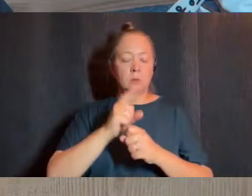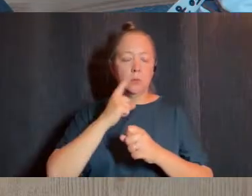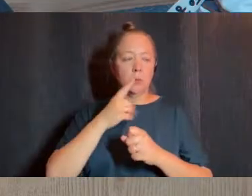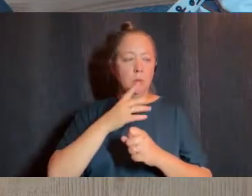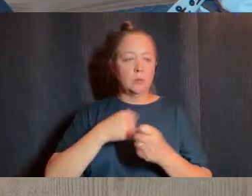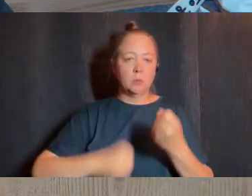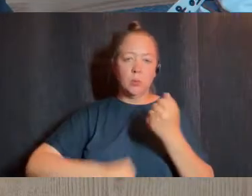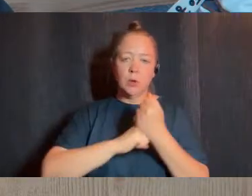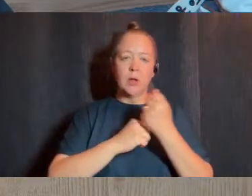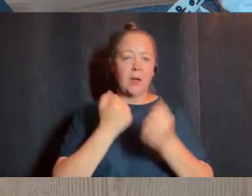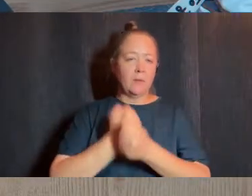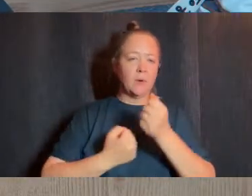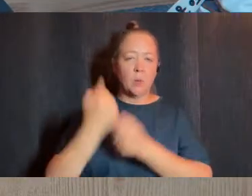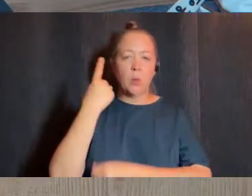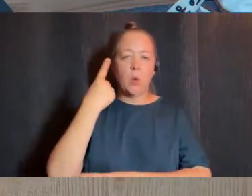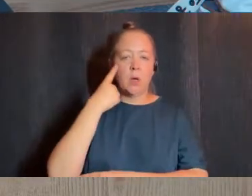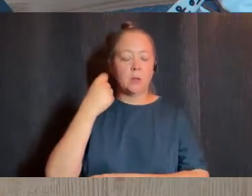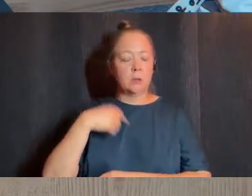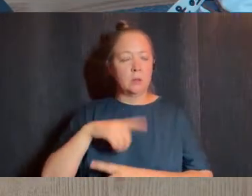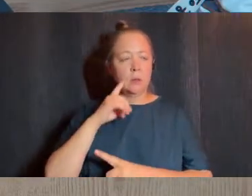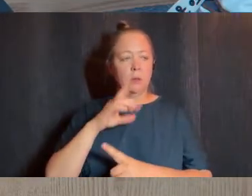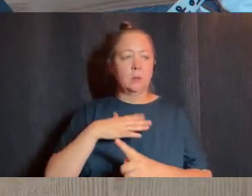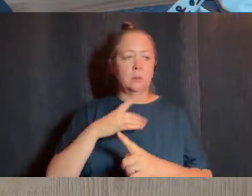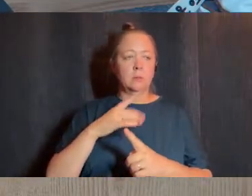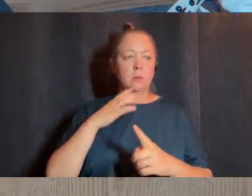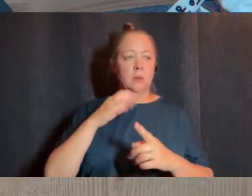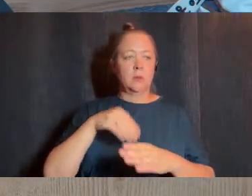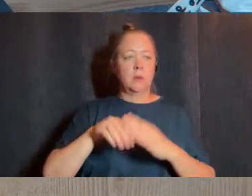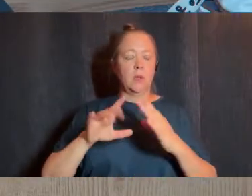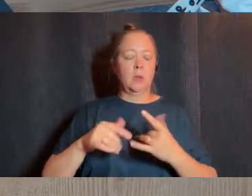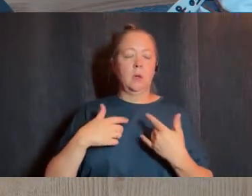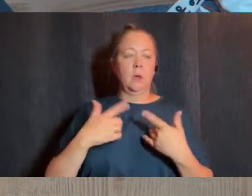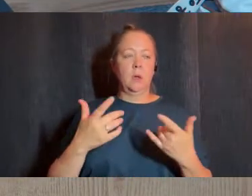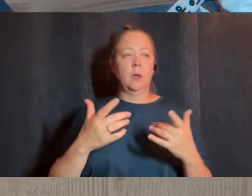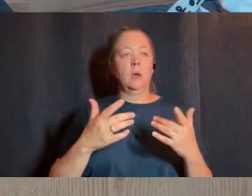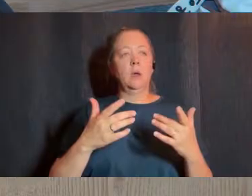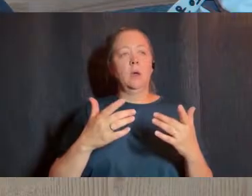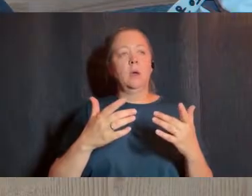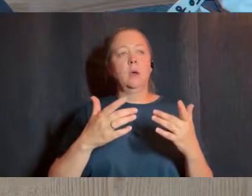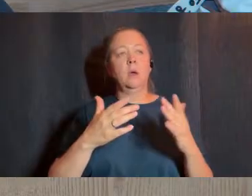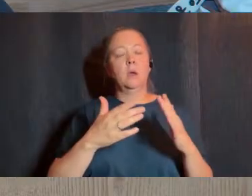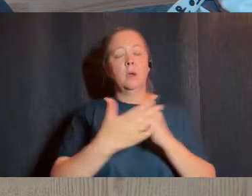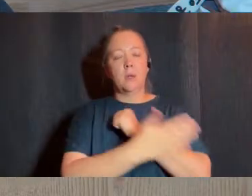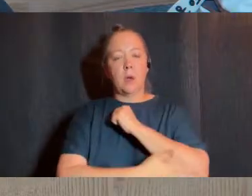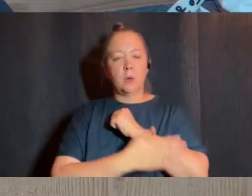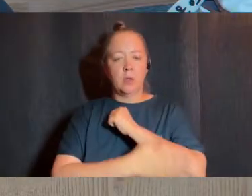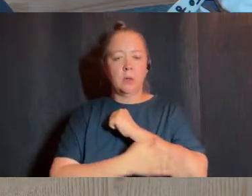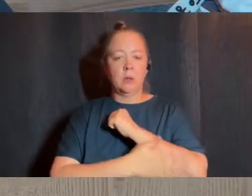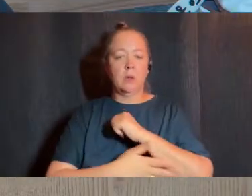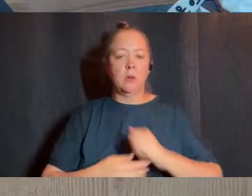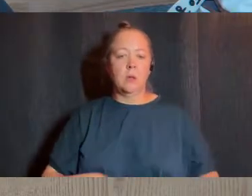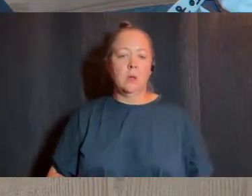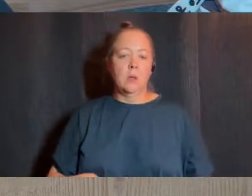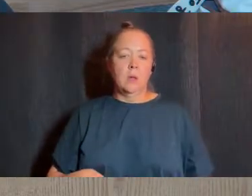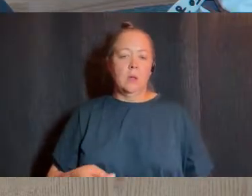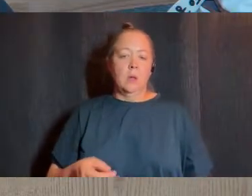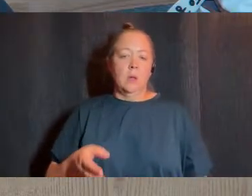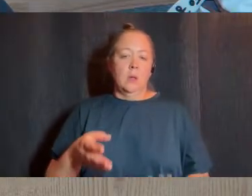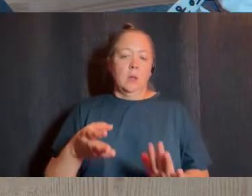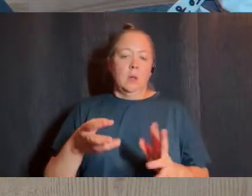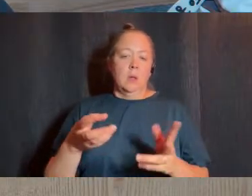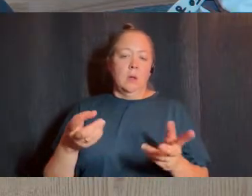A neighbor or group of neighbors making me the main character of their meetings and asserting that a conflict exists based on opinion is not the